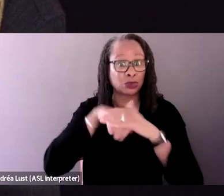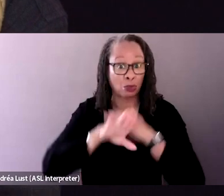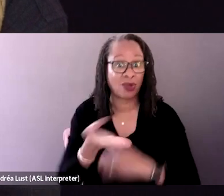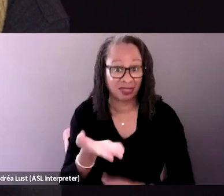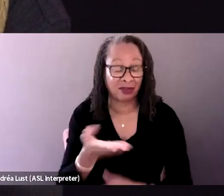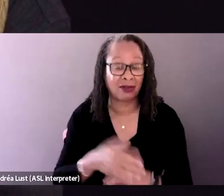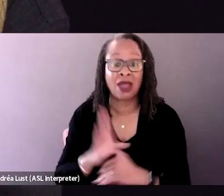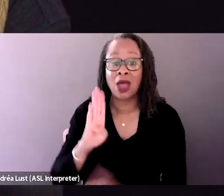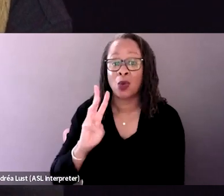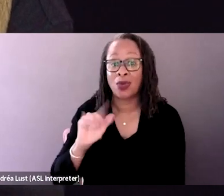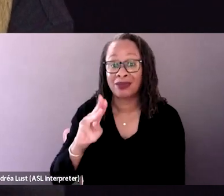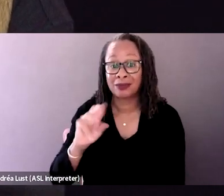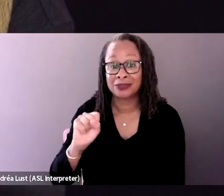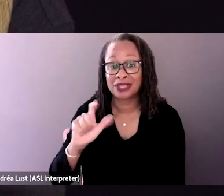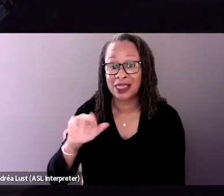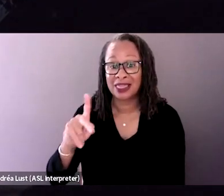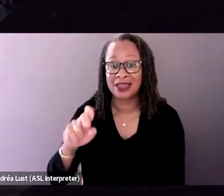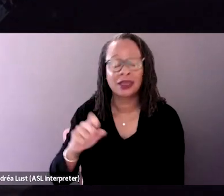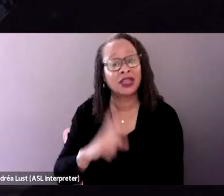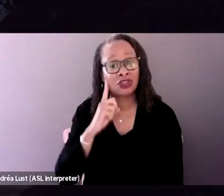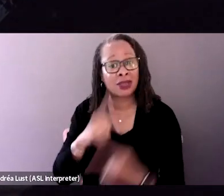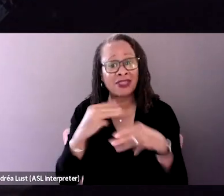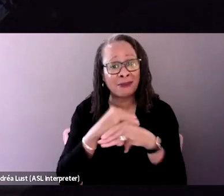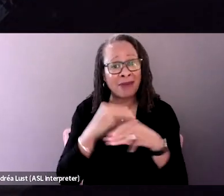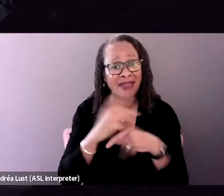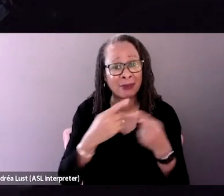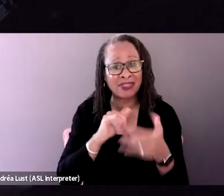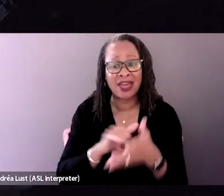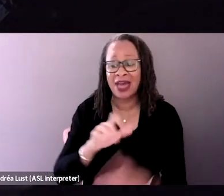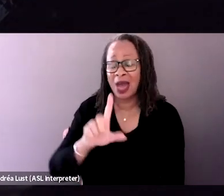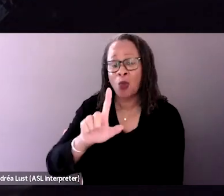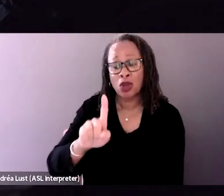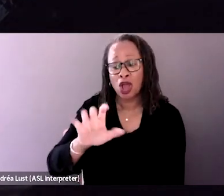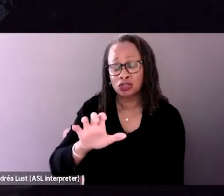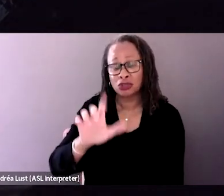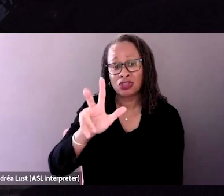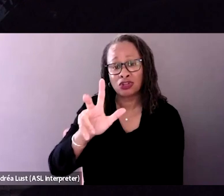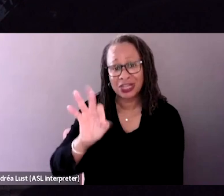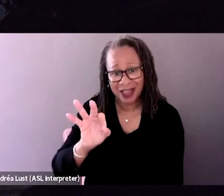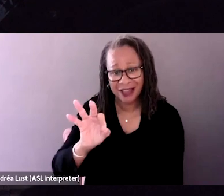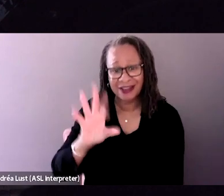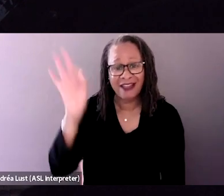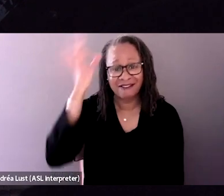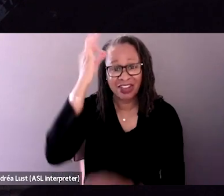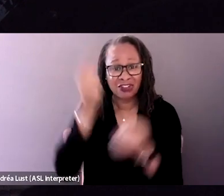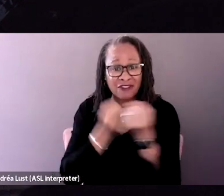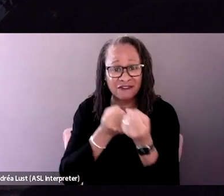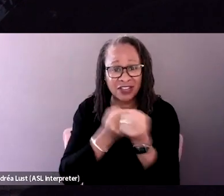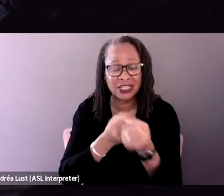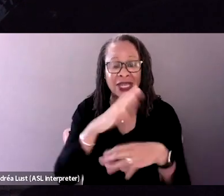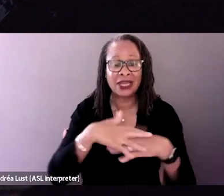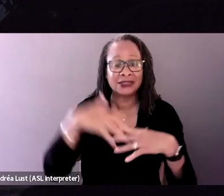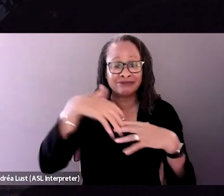just have to think about like the mathematics of this for a second. Out of 139 federally funded Indian residential schools in